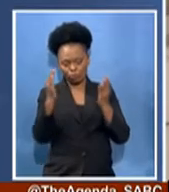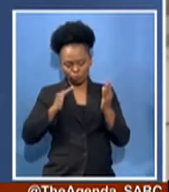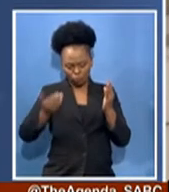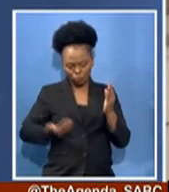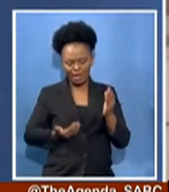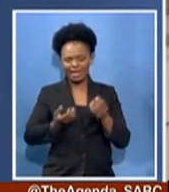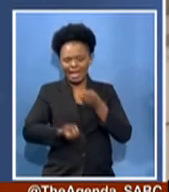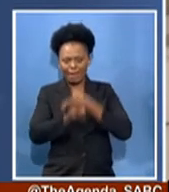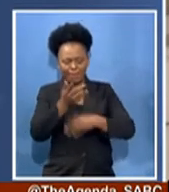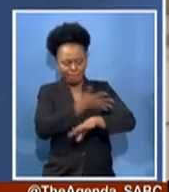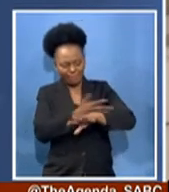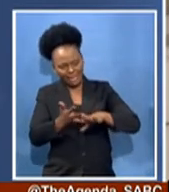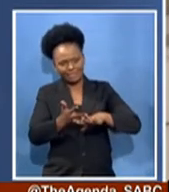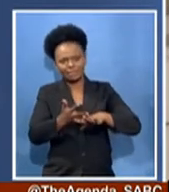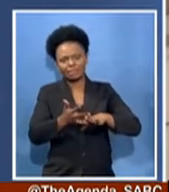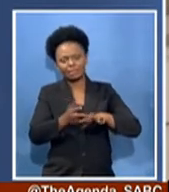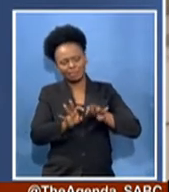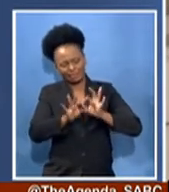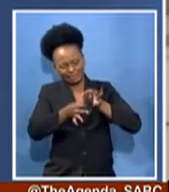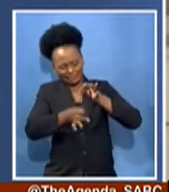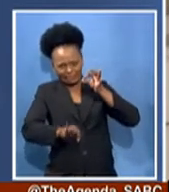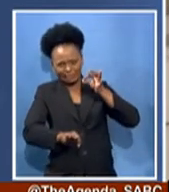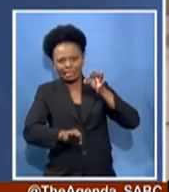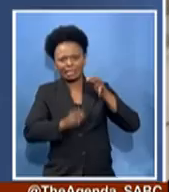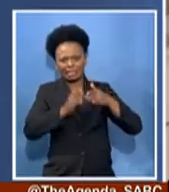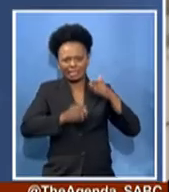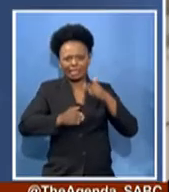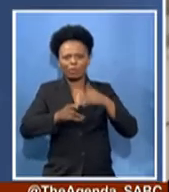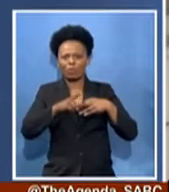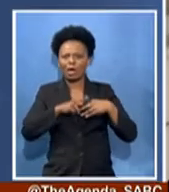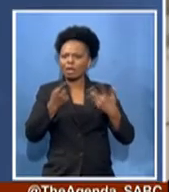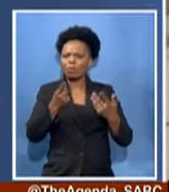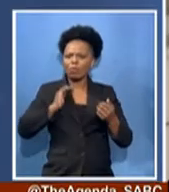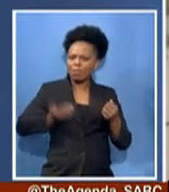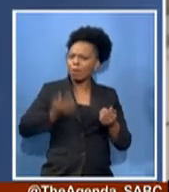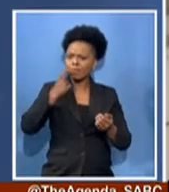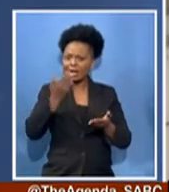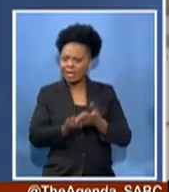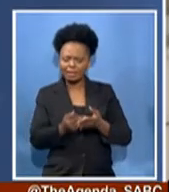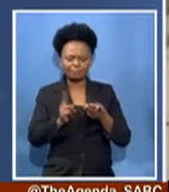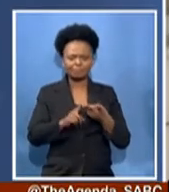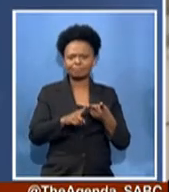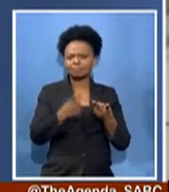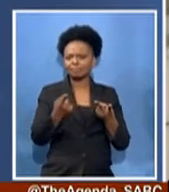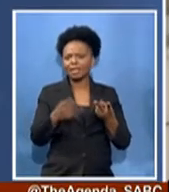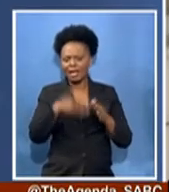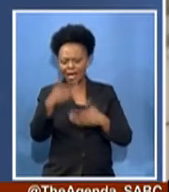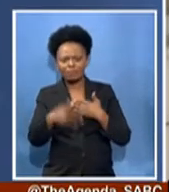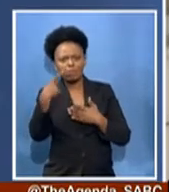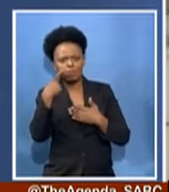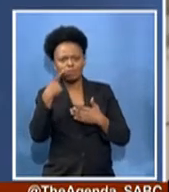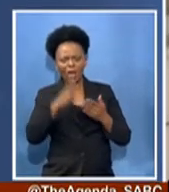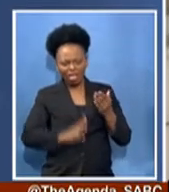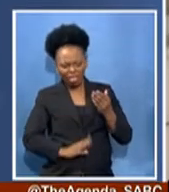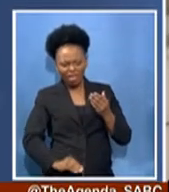that happen to women in life. Pregnancy is a risk factor. After pregnancy, the postpartum period is a risk factor. Taking, as I say,